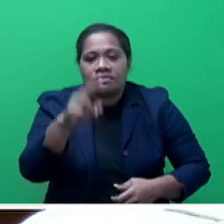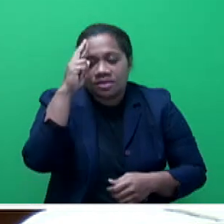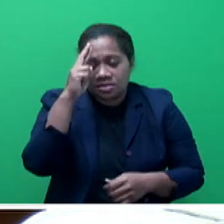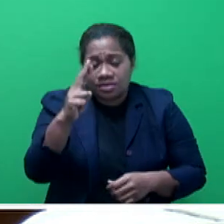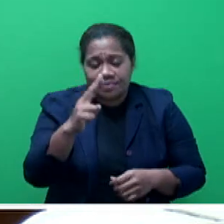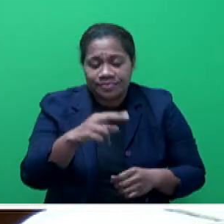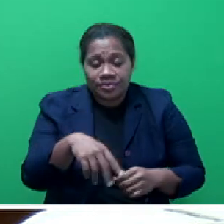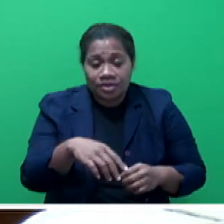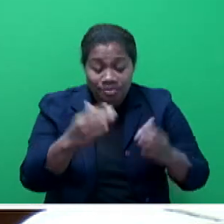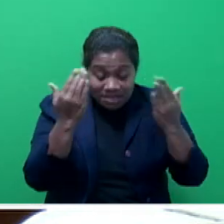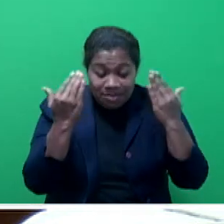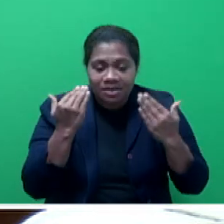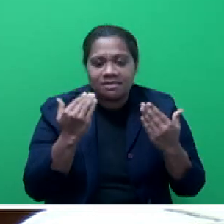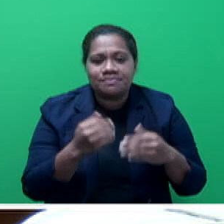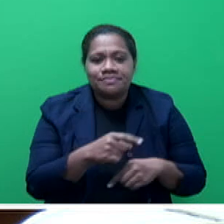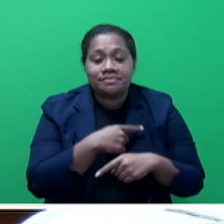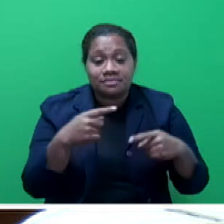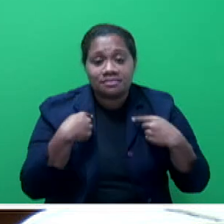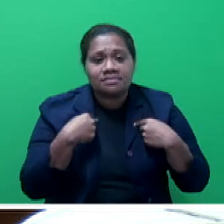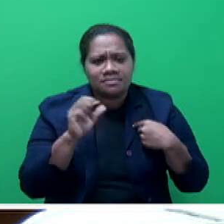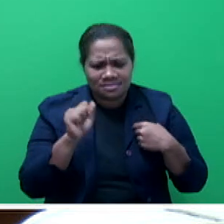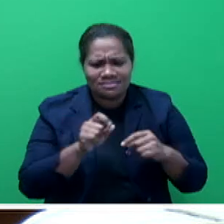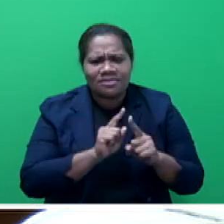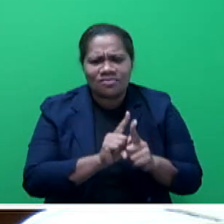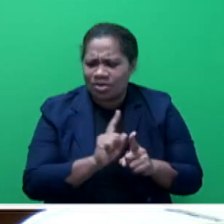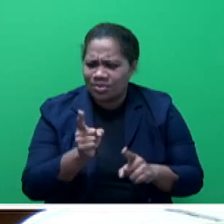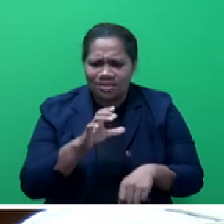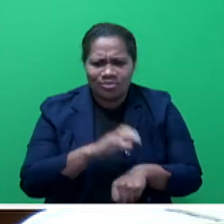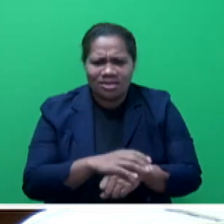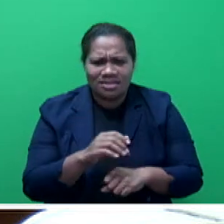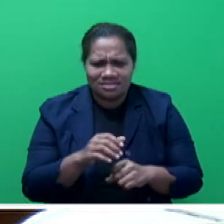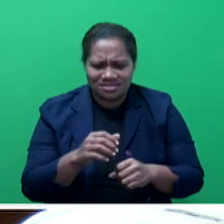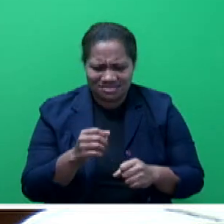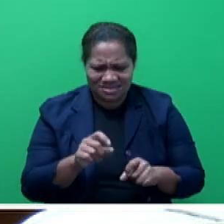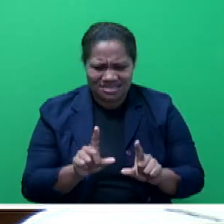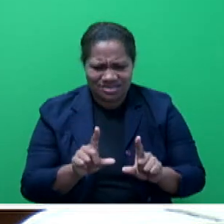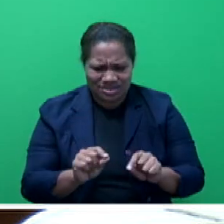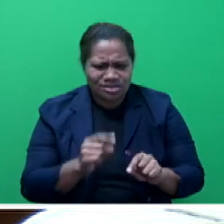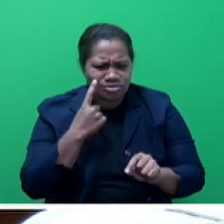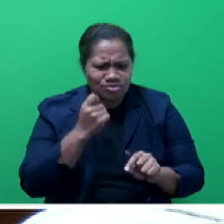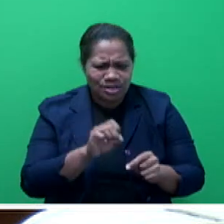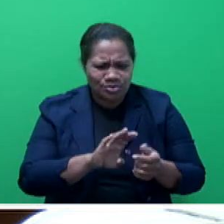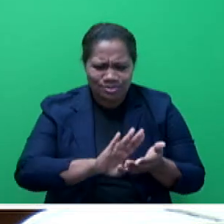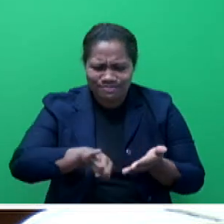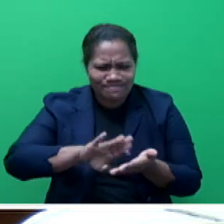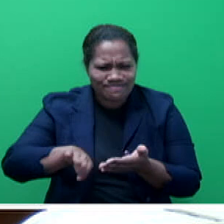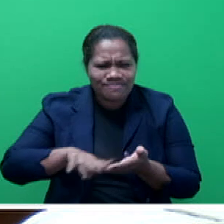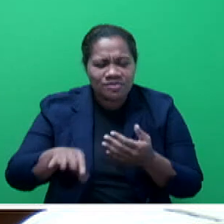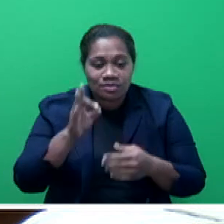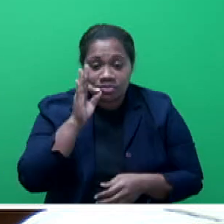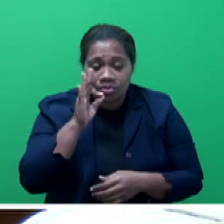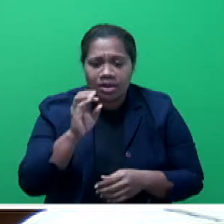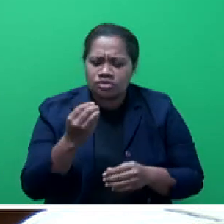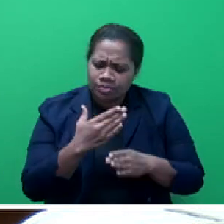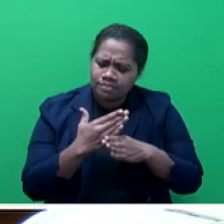follow the work that the Fiji Police Force is doing to eradicate marijuana, and we've been working with the Fiji Police